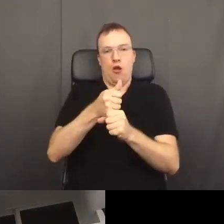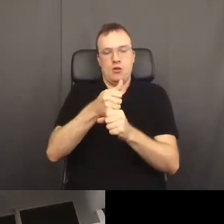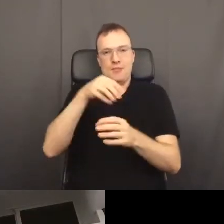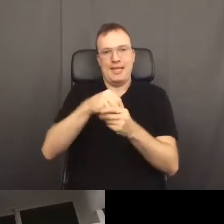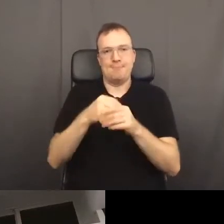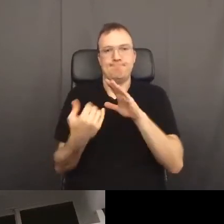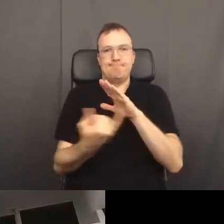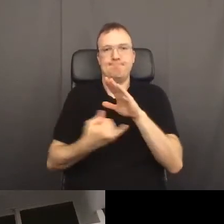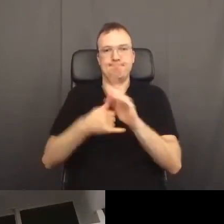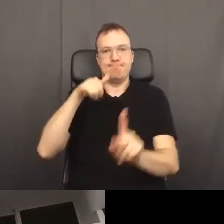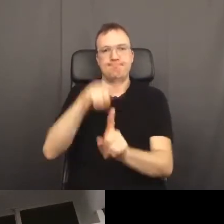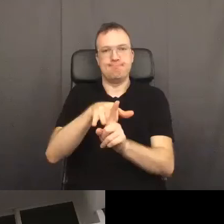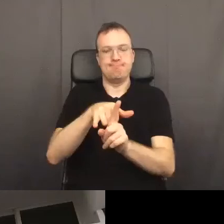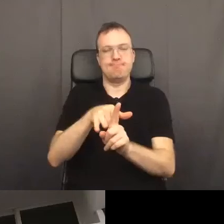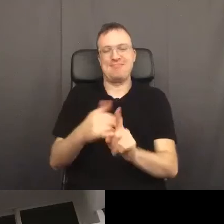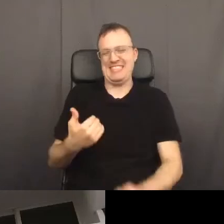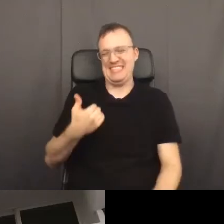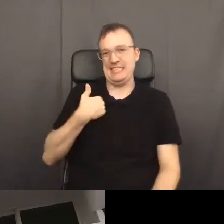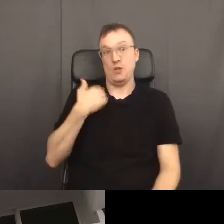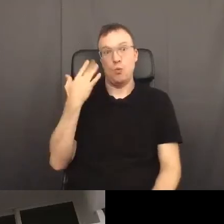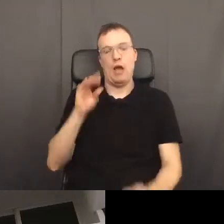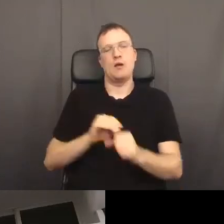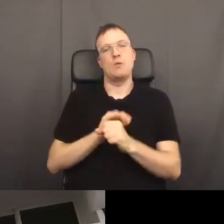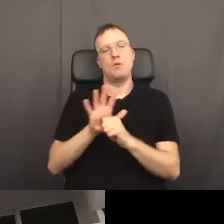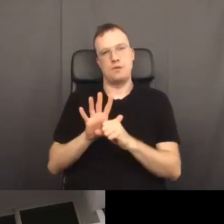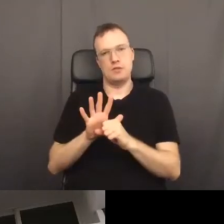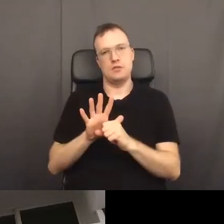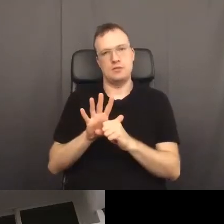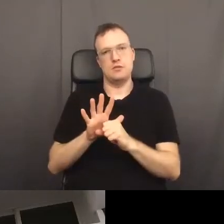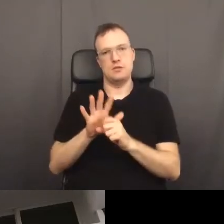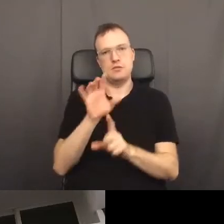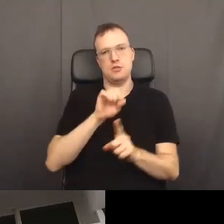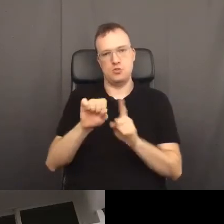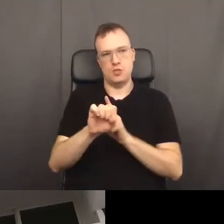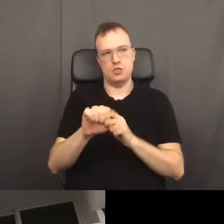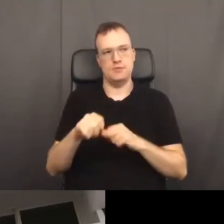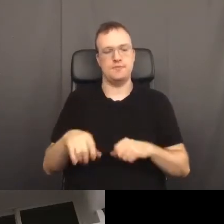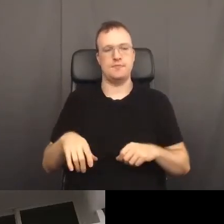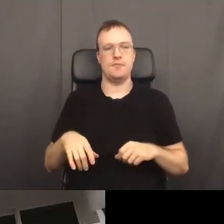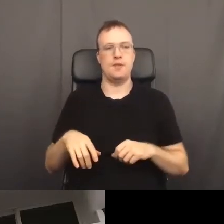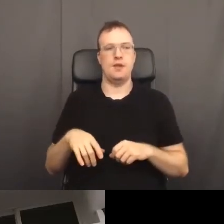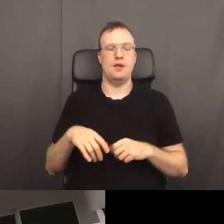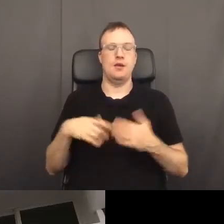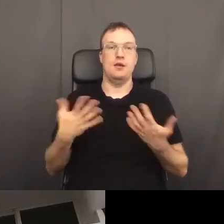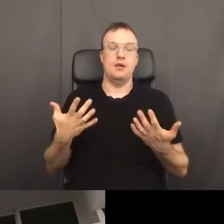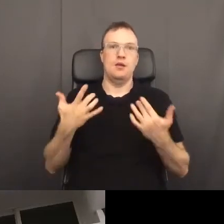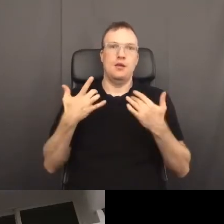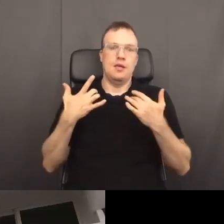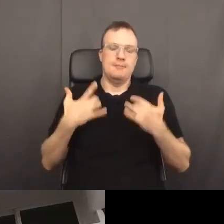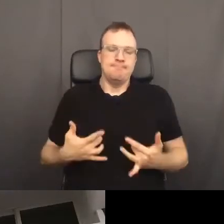confinement, most recently due to the COVID circumstances. And unfortunately,